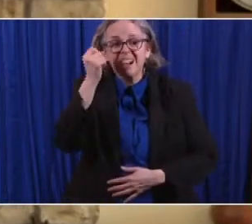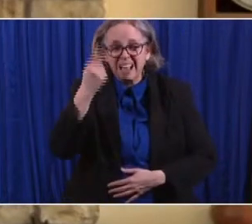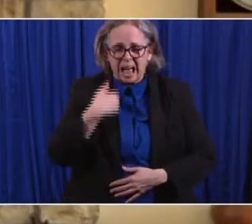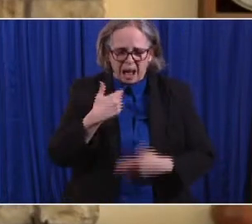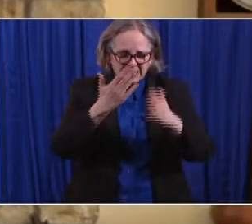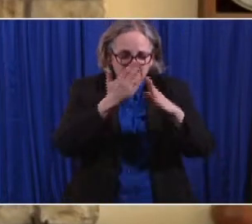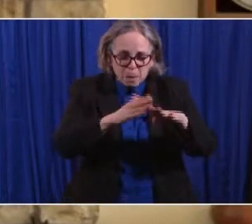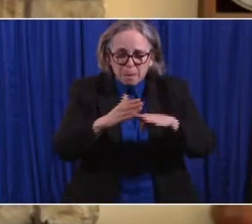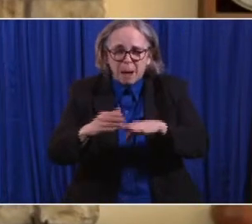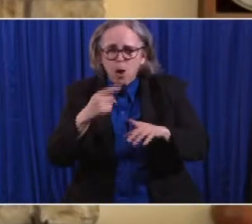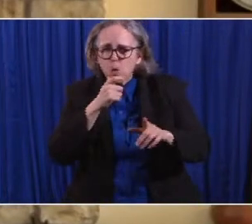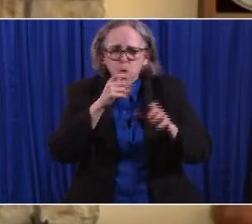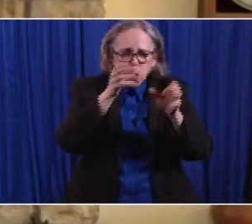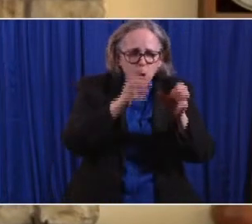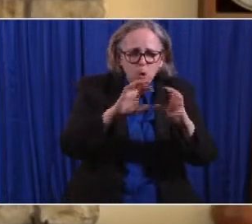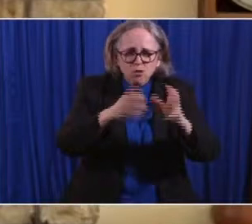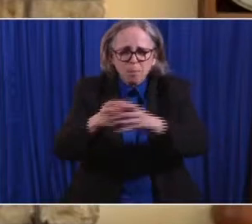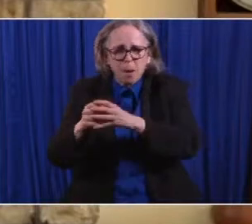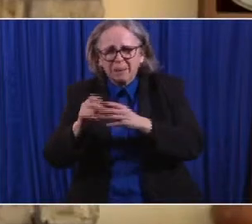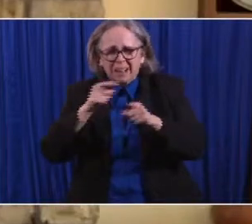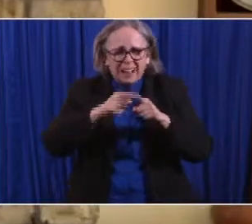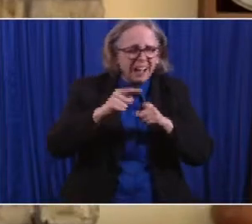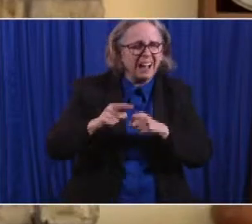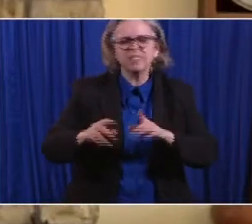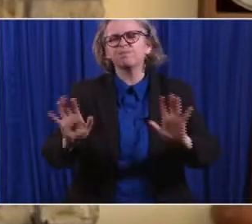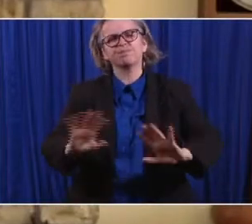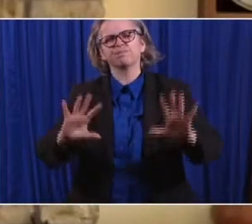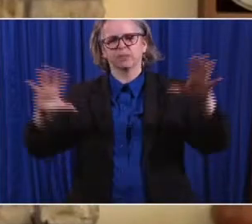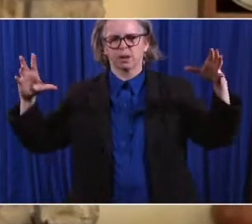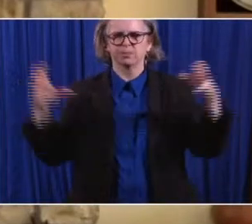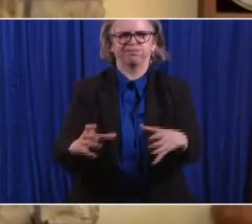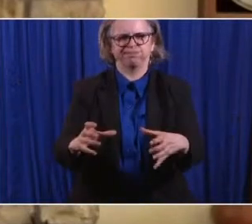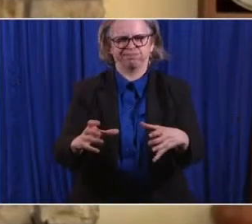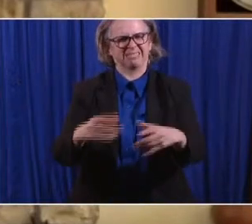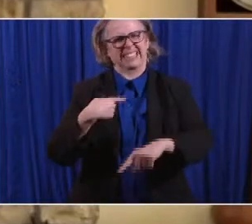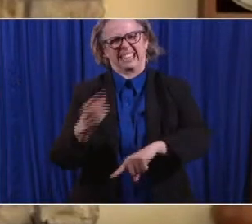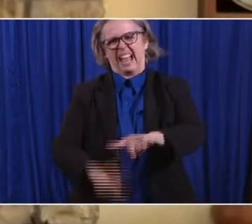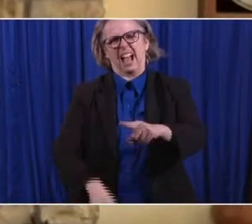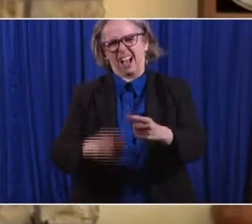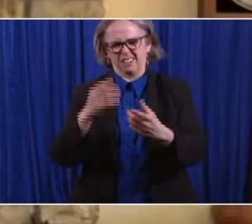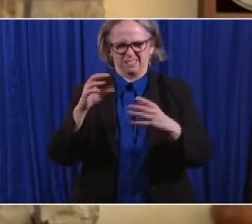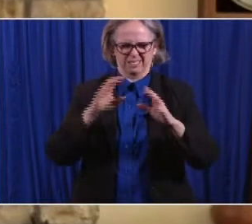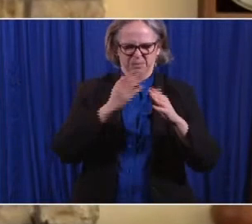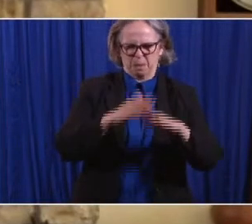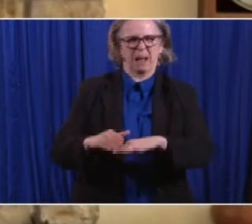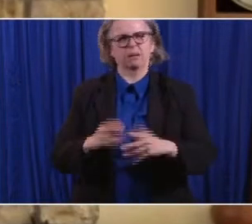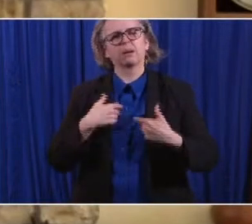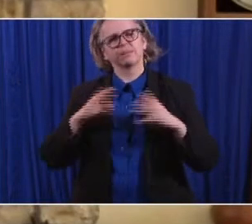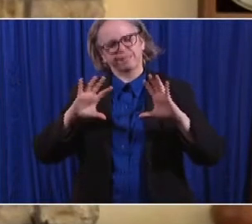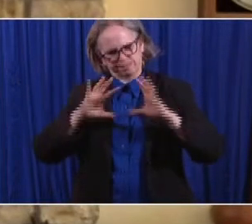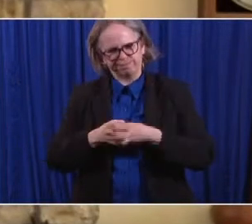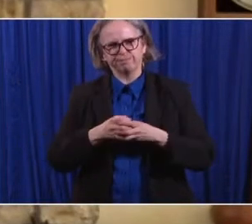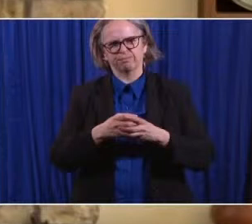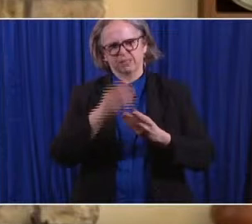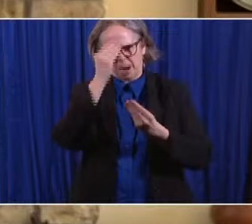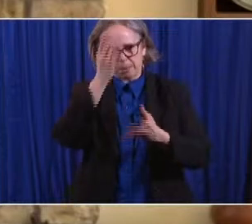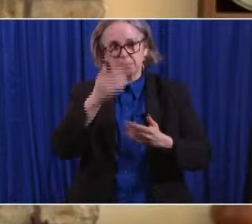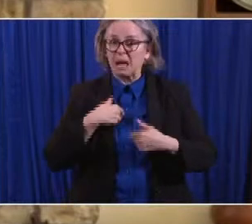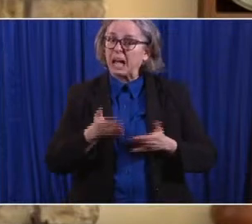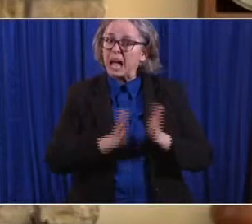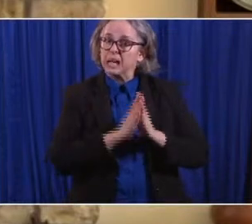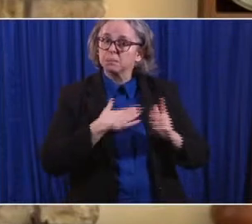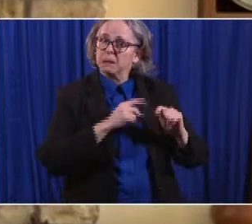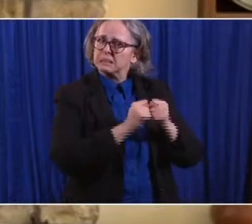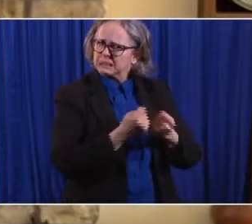by occupation within the school. But we certainly will check on that. As far